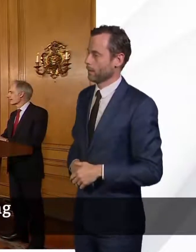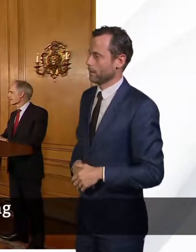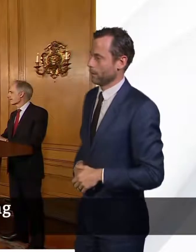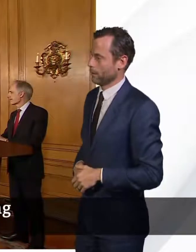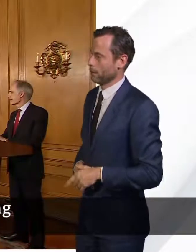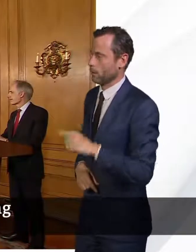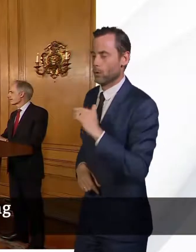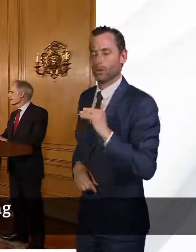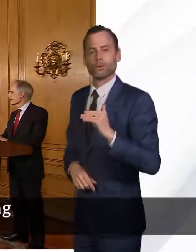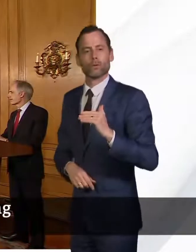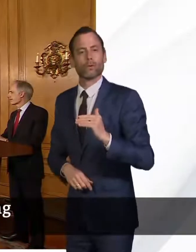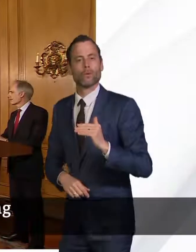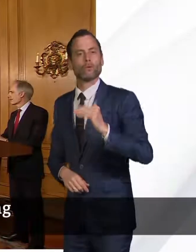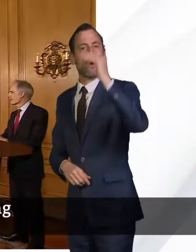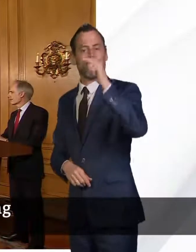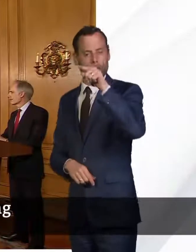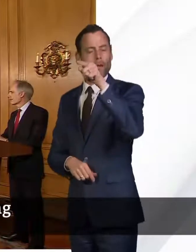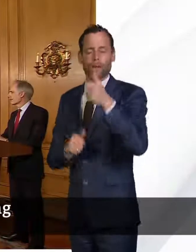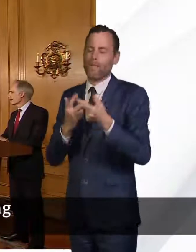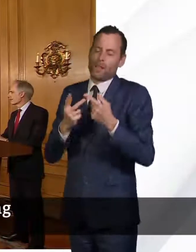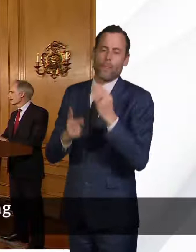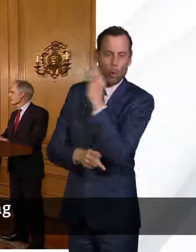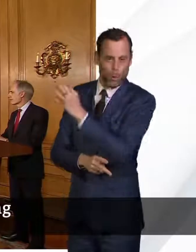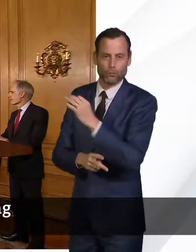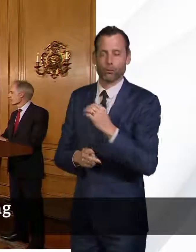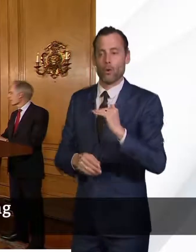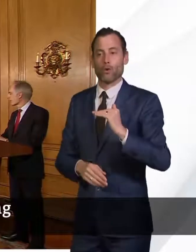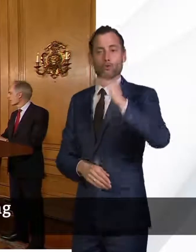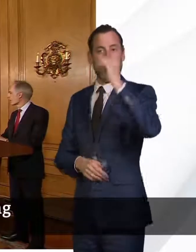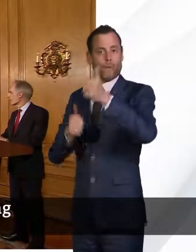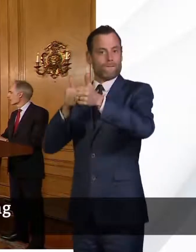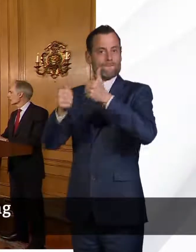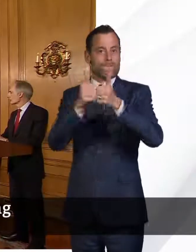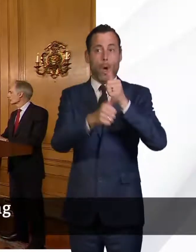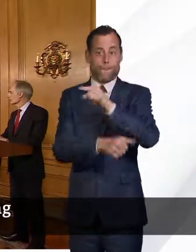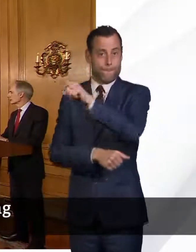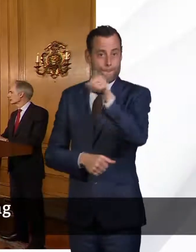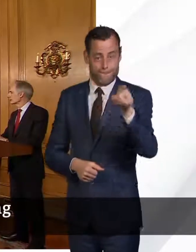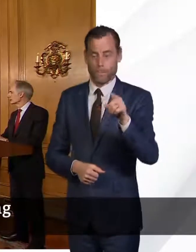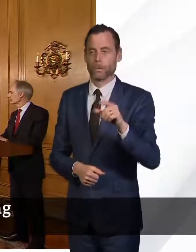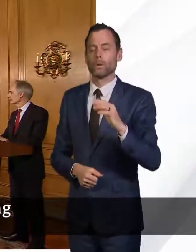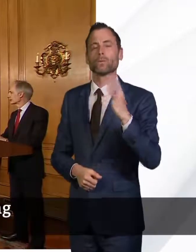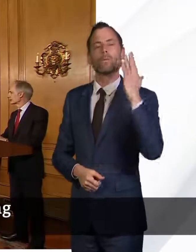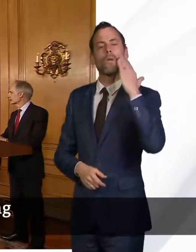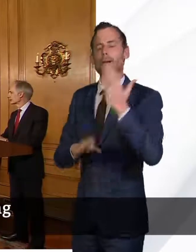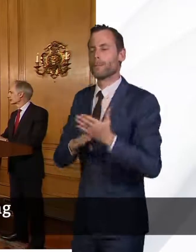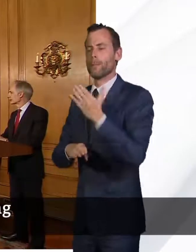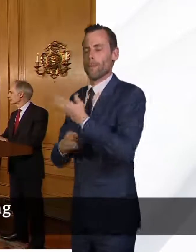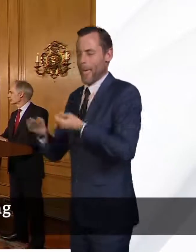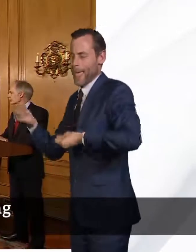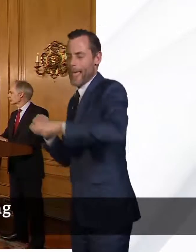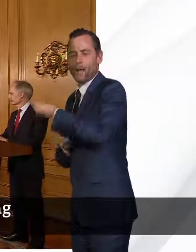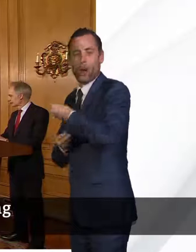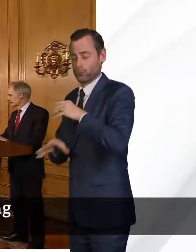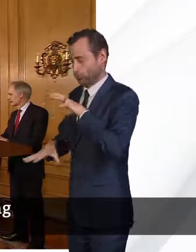previous economic downturns. So how will the government ensure its measures to help the country recover are regionally applicable in terms of